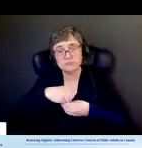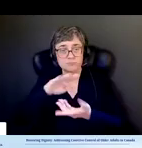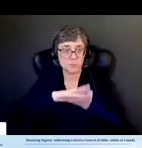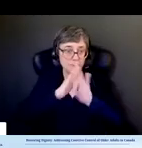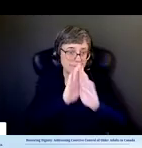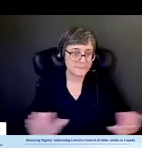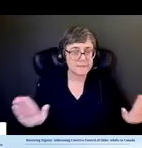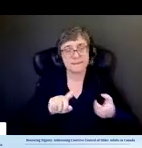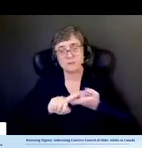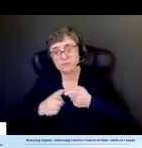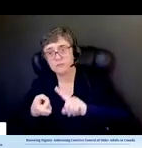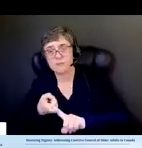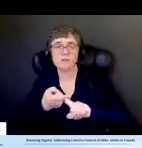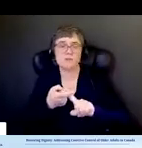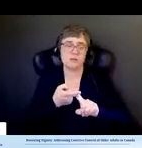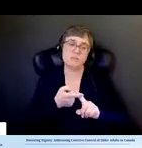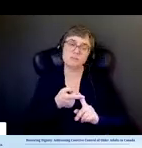deep respect.